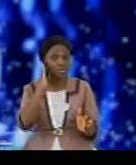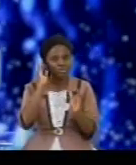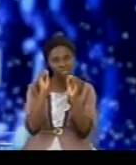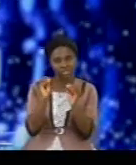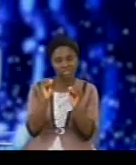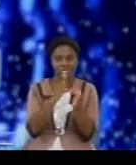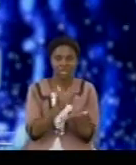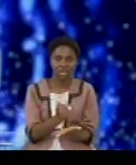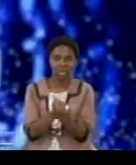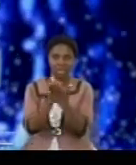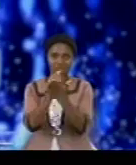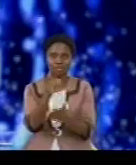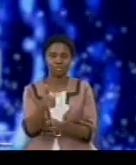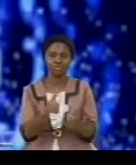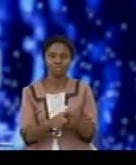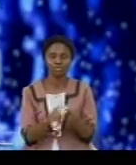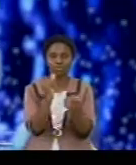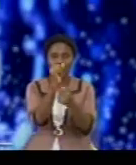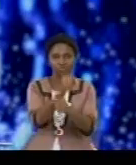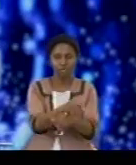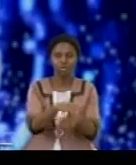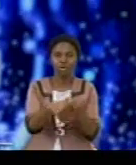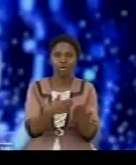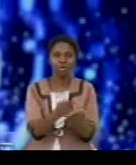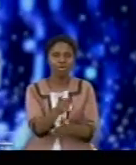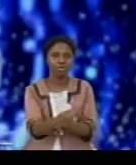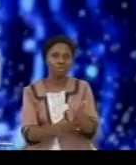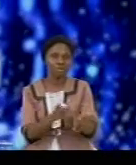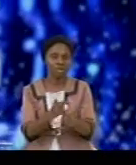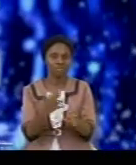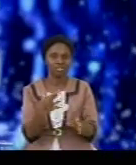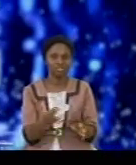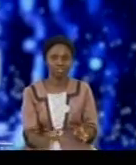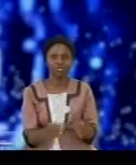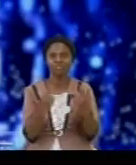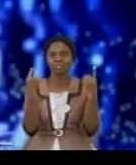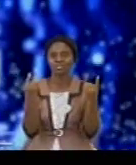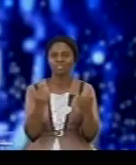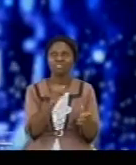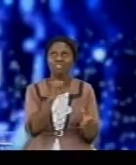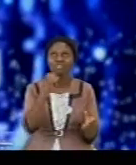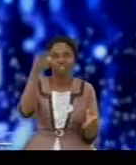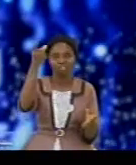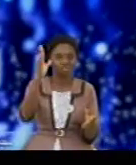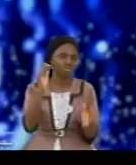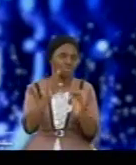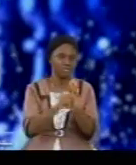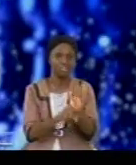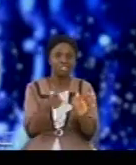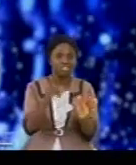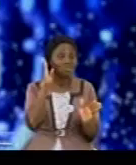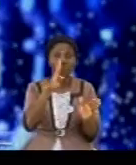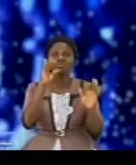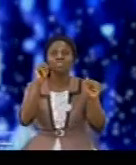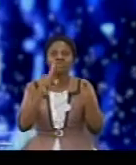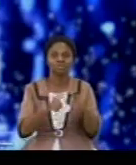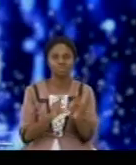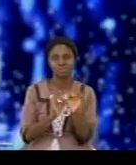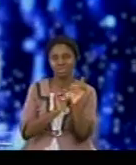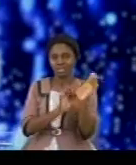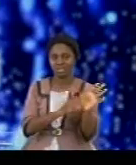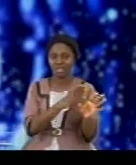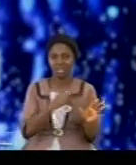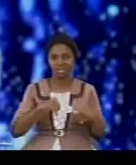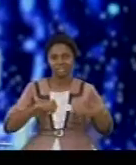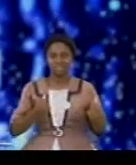overcome every form of ungodliness. You will deny ungodliness in totality. You will deny all worldly lusts in